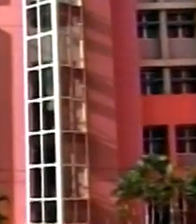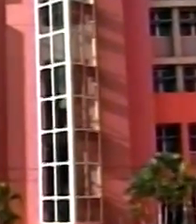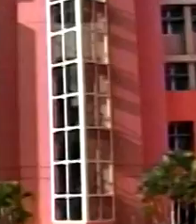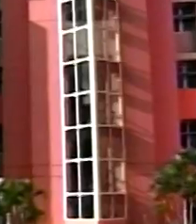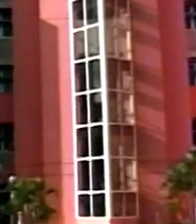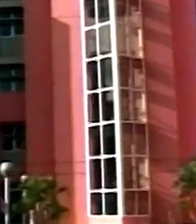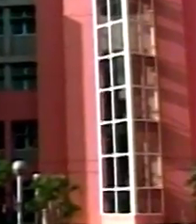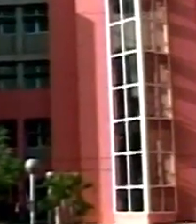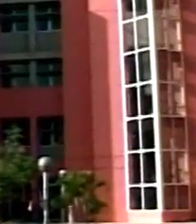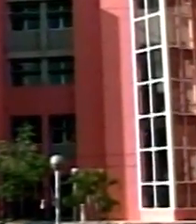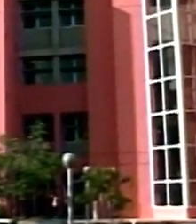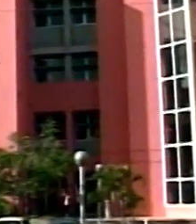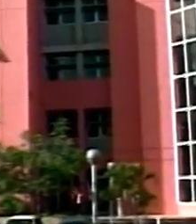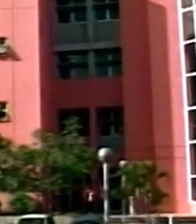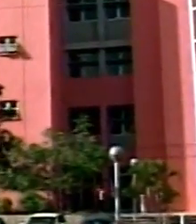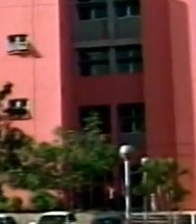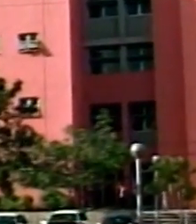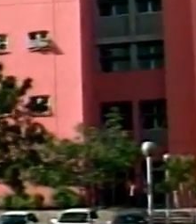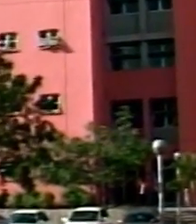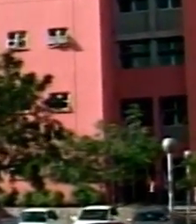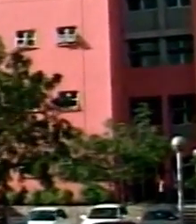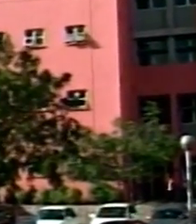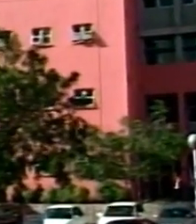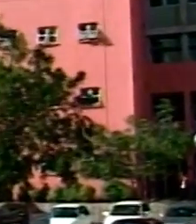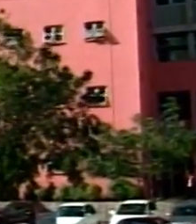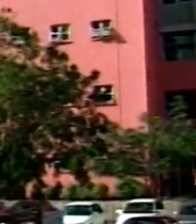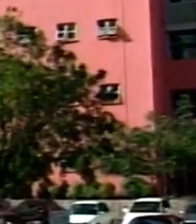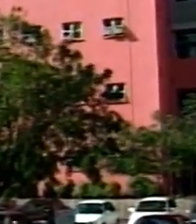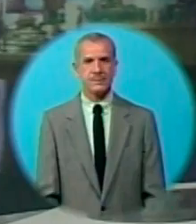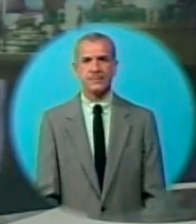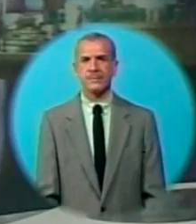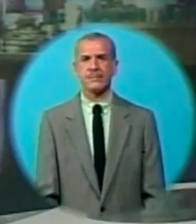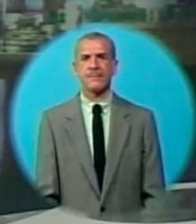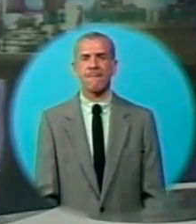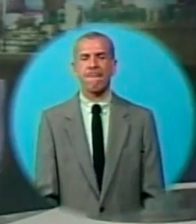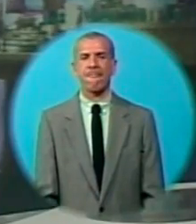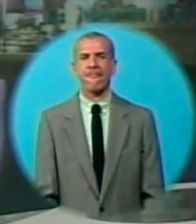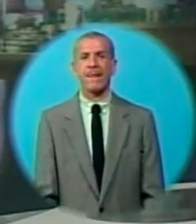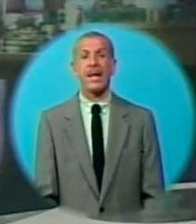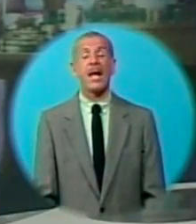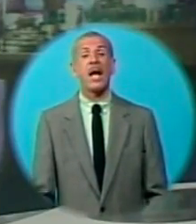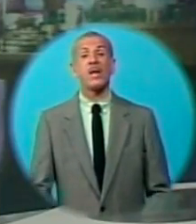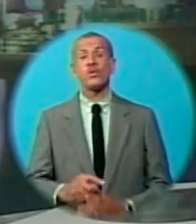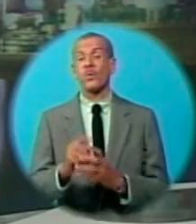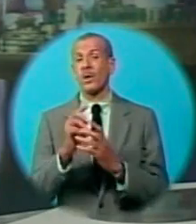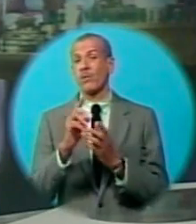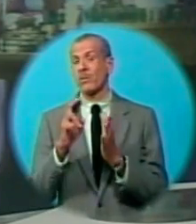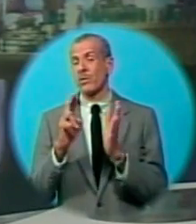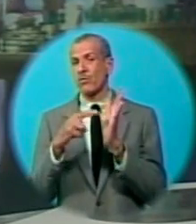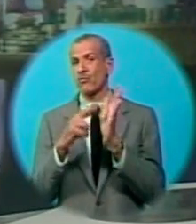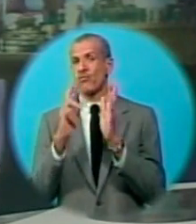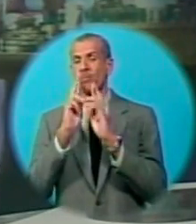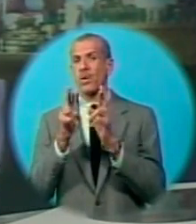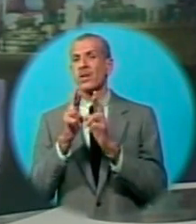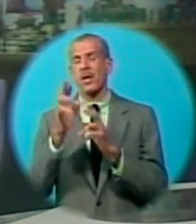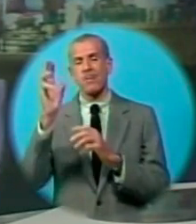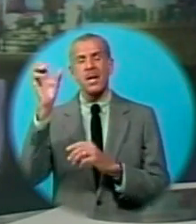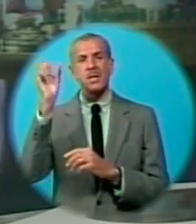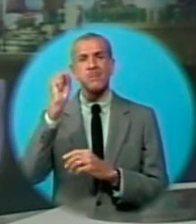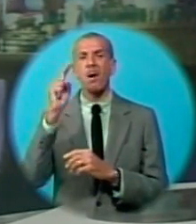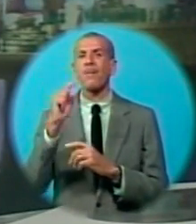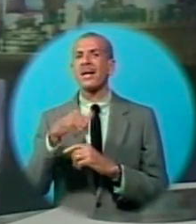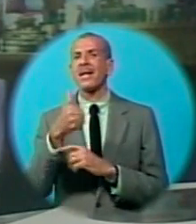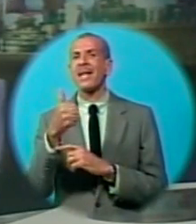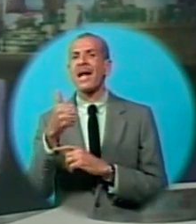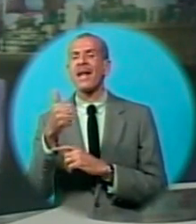honesty. Kareem Smith, CBC News. Well, since we followed the story, Ms. Small made another visit to